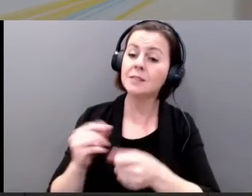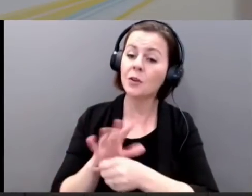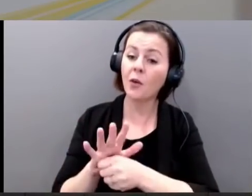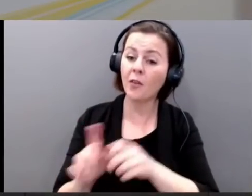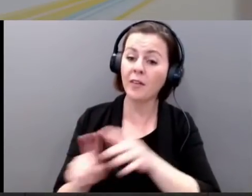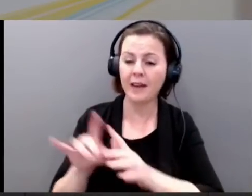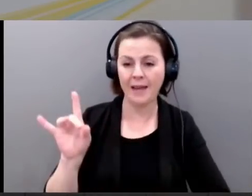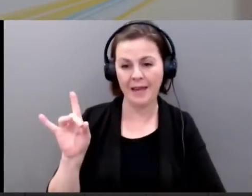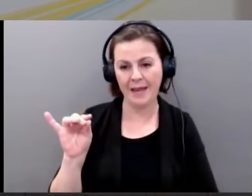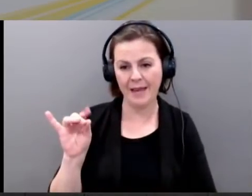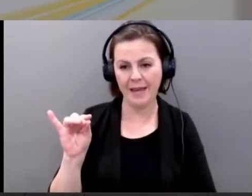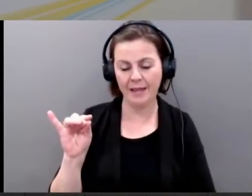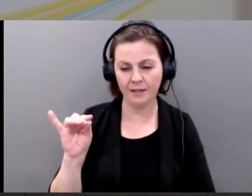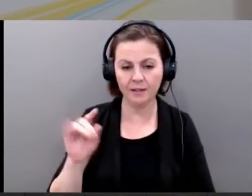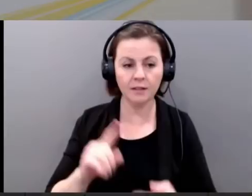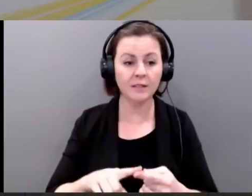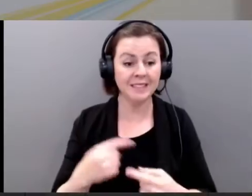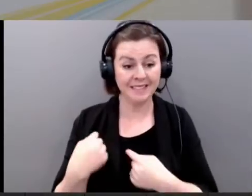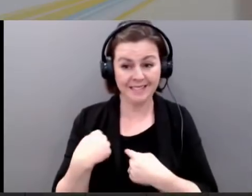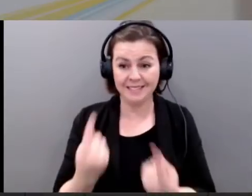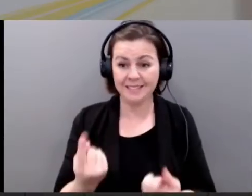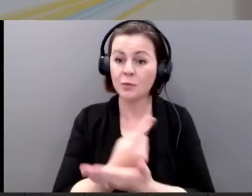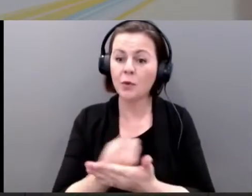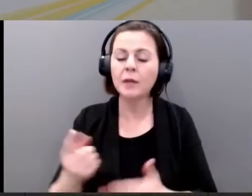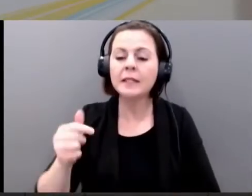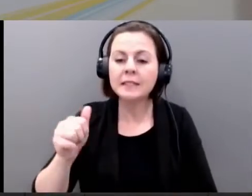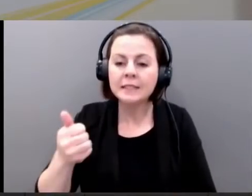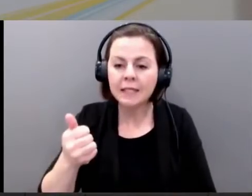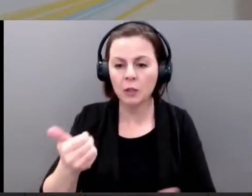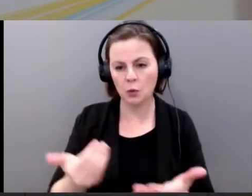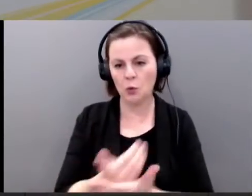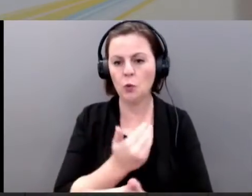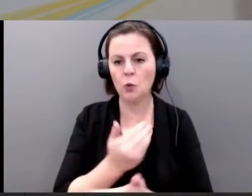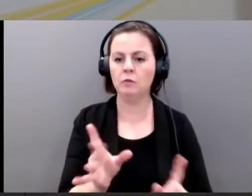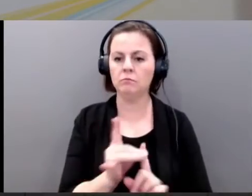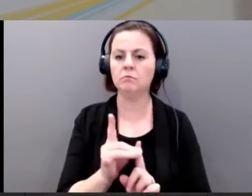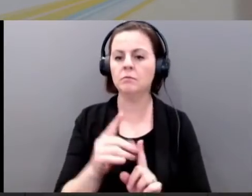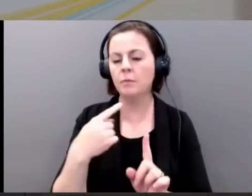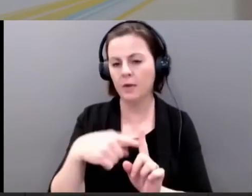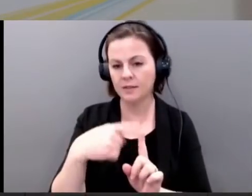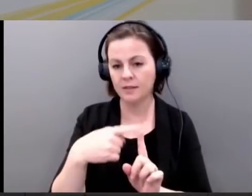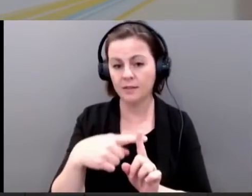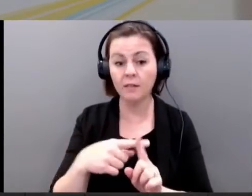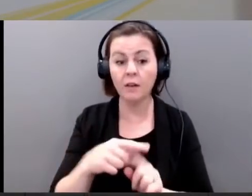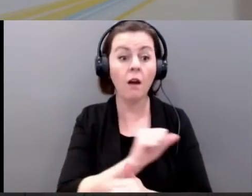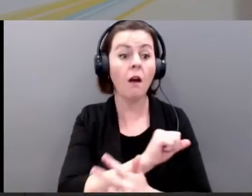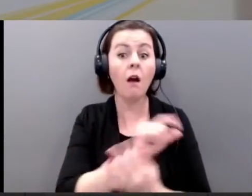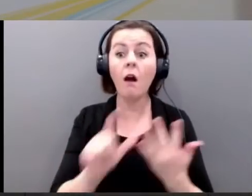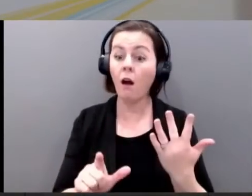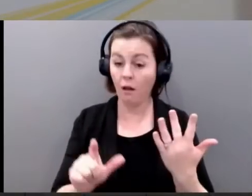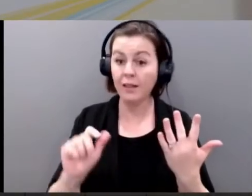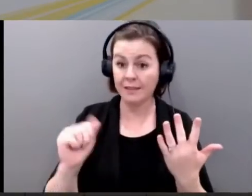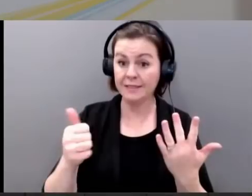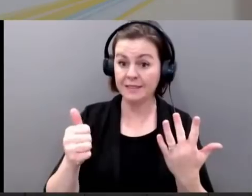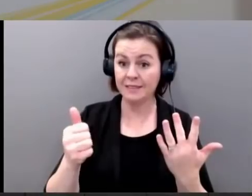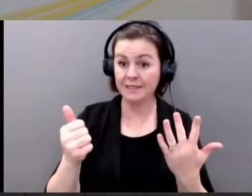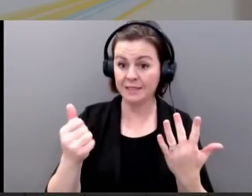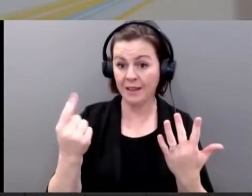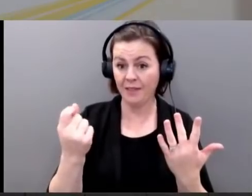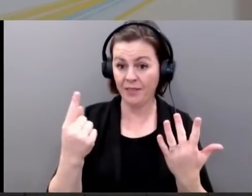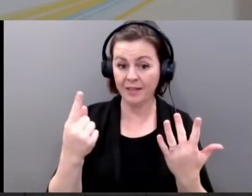new cases of COVID in the last week. All of our active cases are self-isolating at home and doing well. We